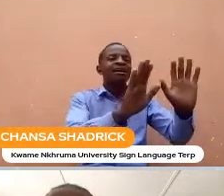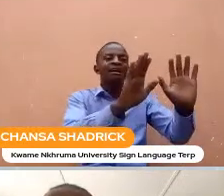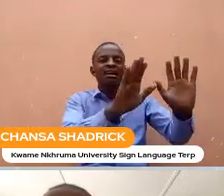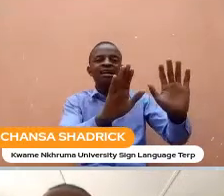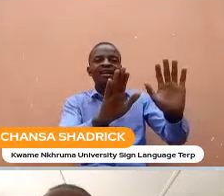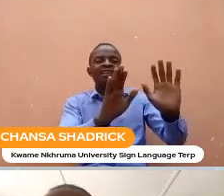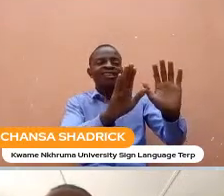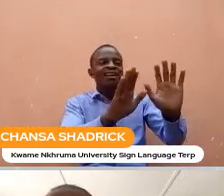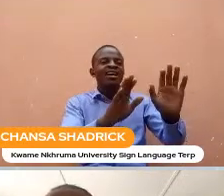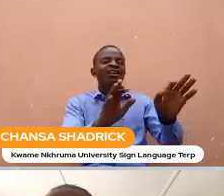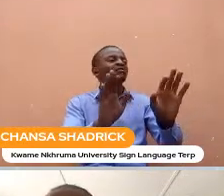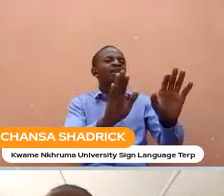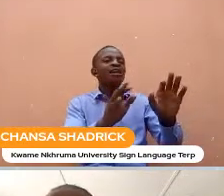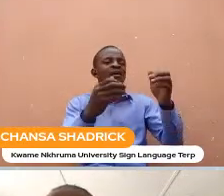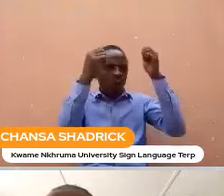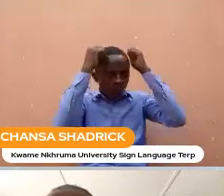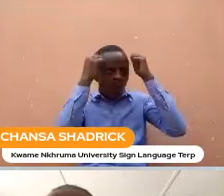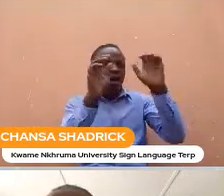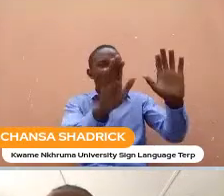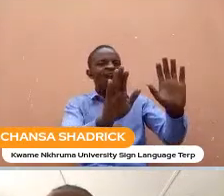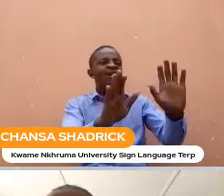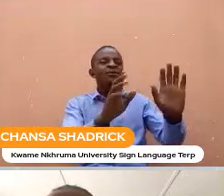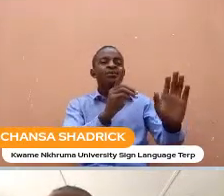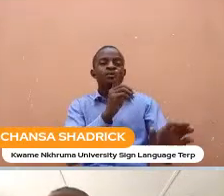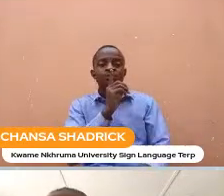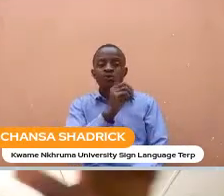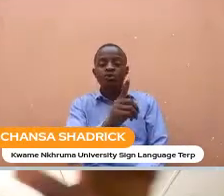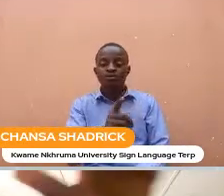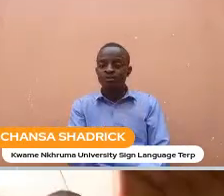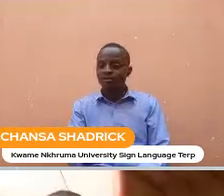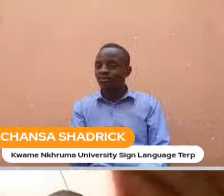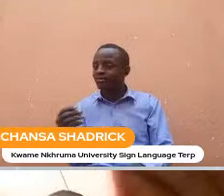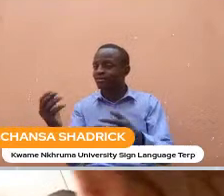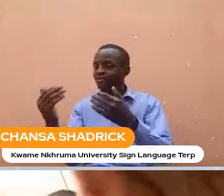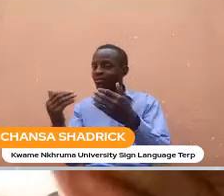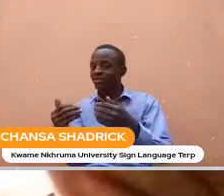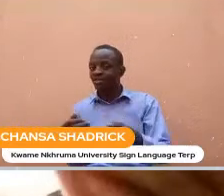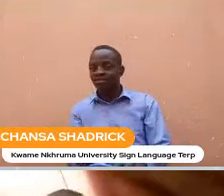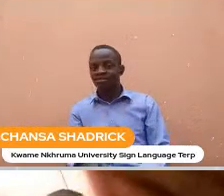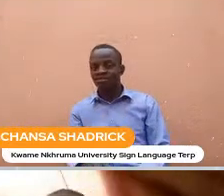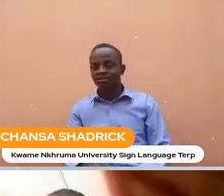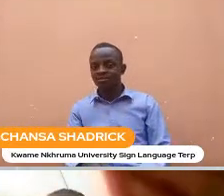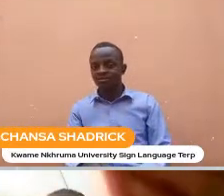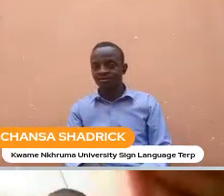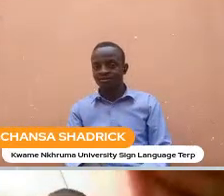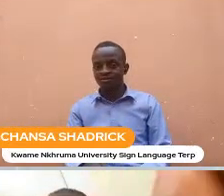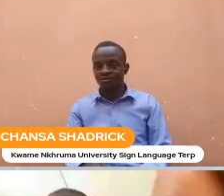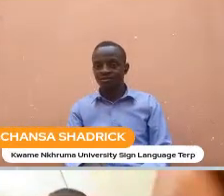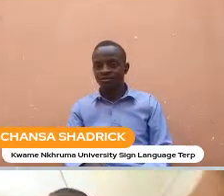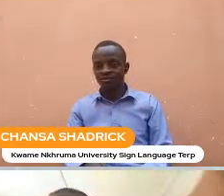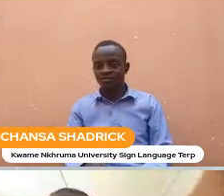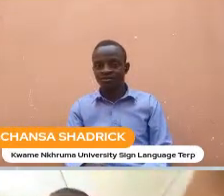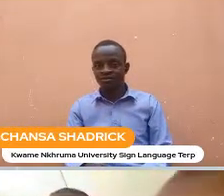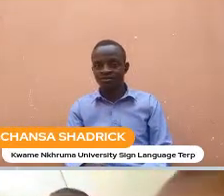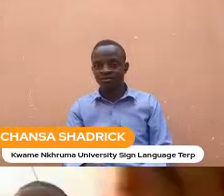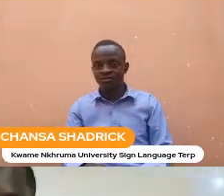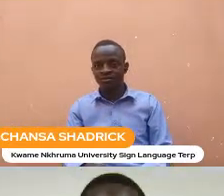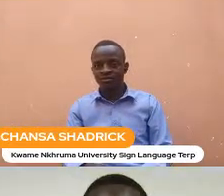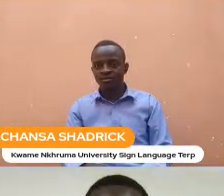you, Mwape. In your opinion, should young people have unrestricted access to condoms and emergency contraception?